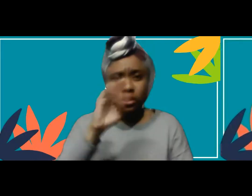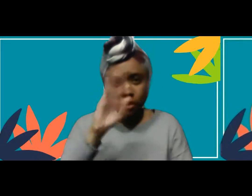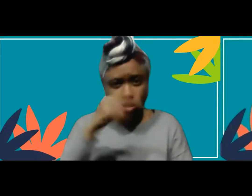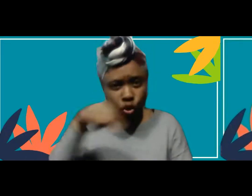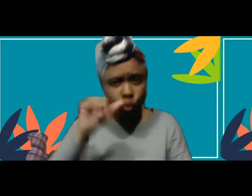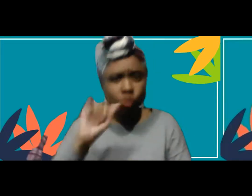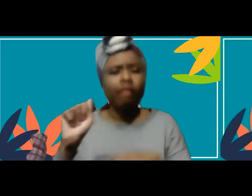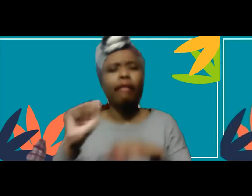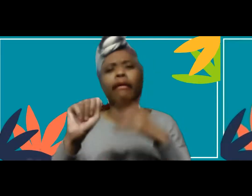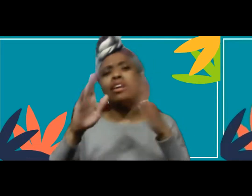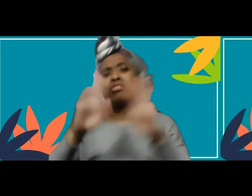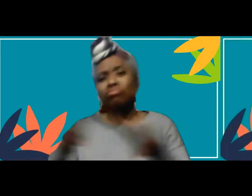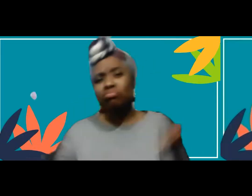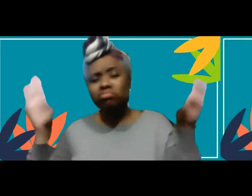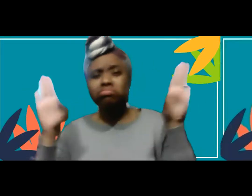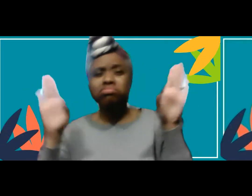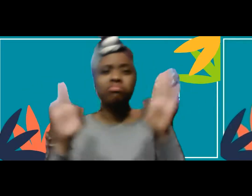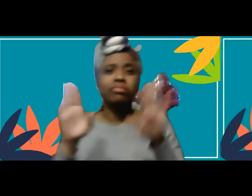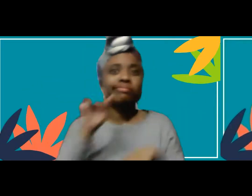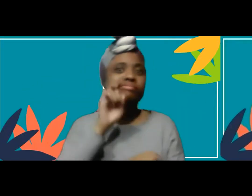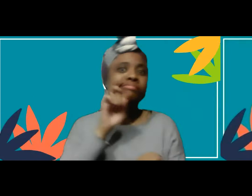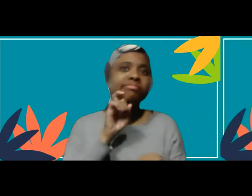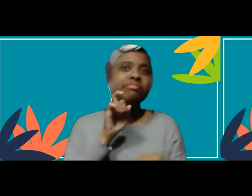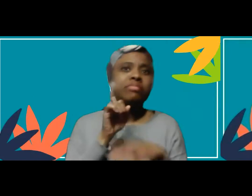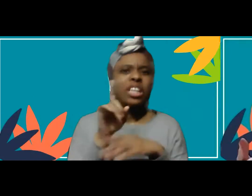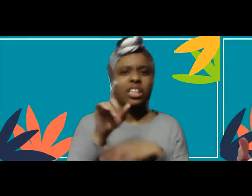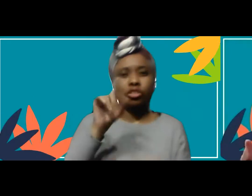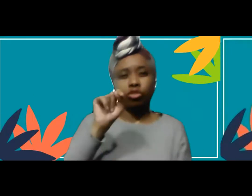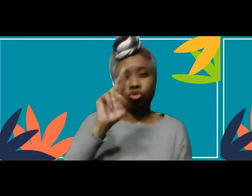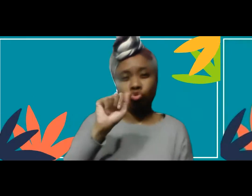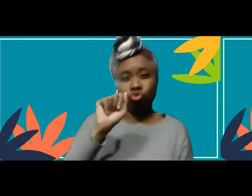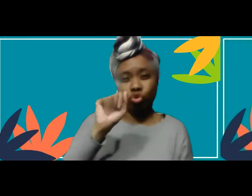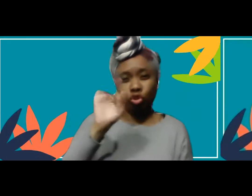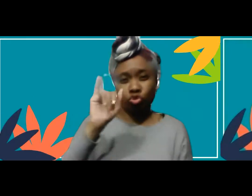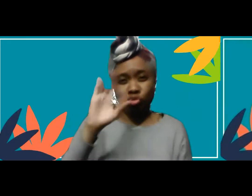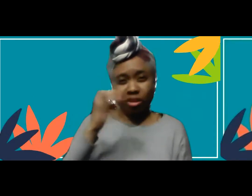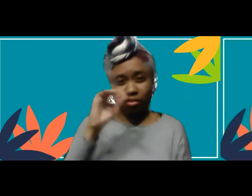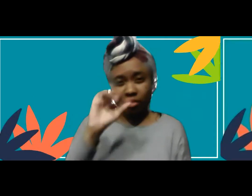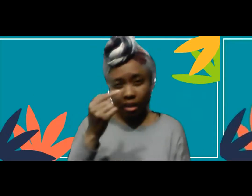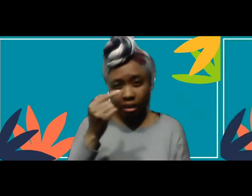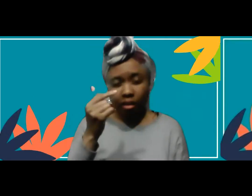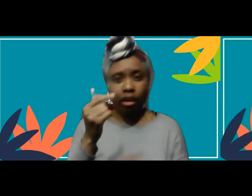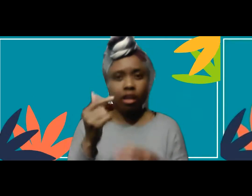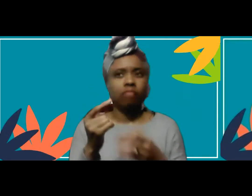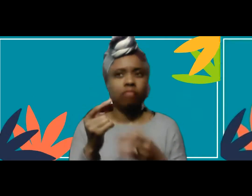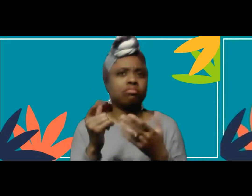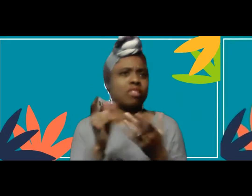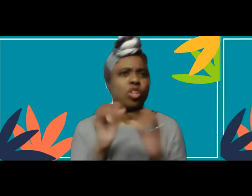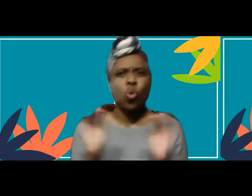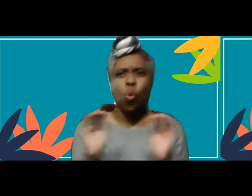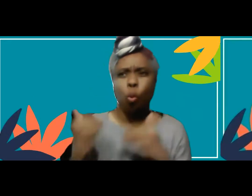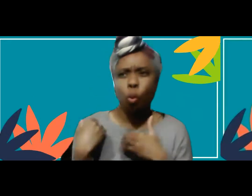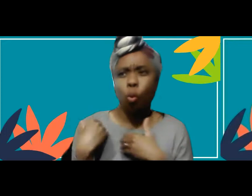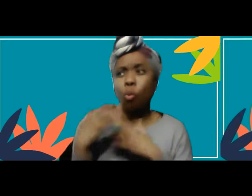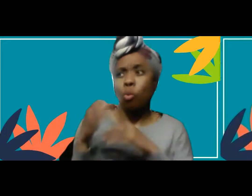Sex trafficking rates rise because these men come in, they have no accountability to our community. Their grandmas don't live here,